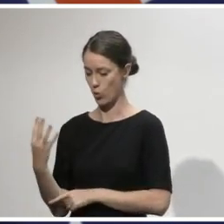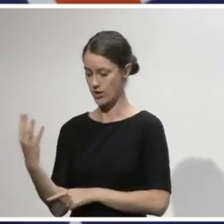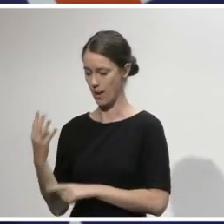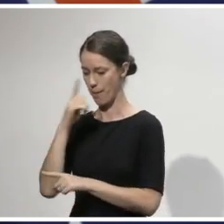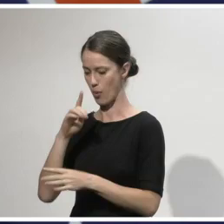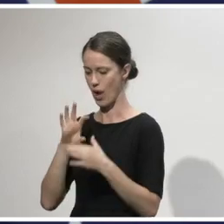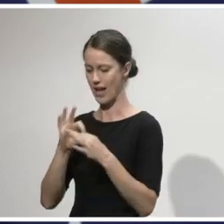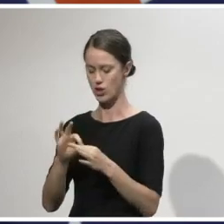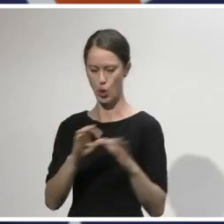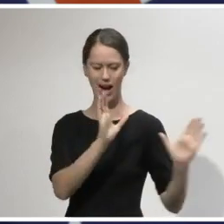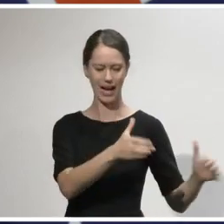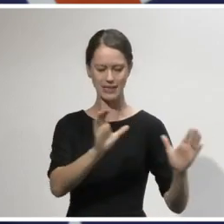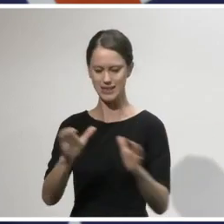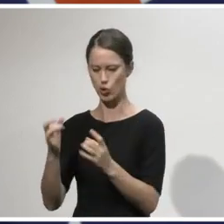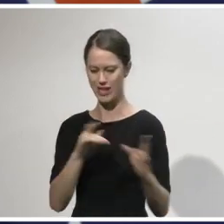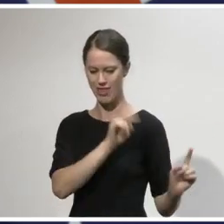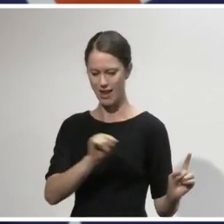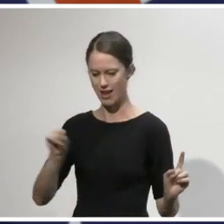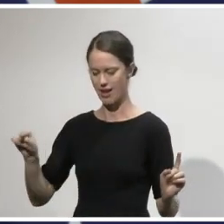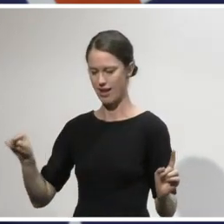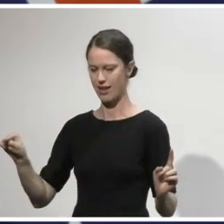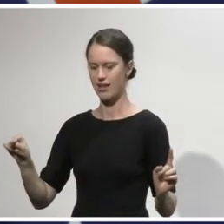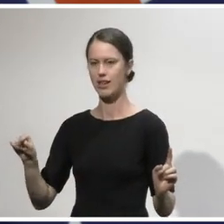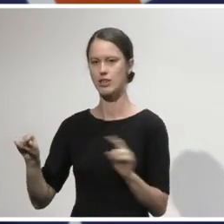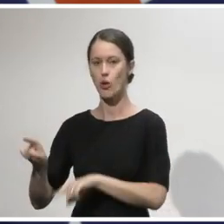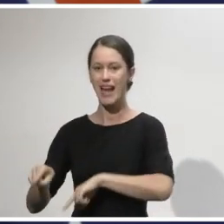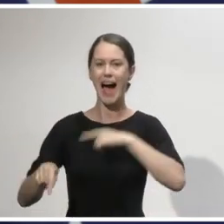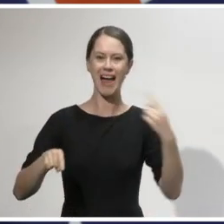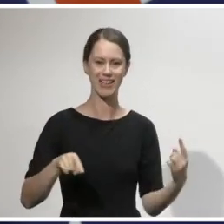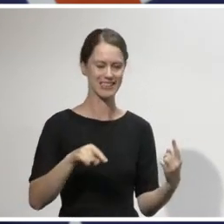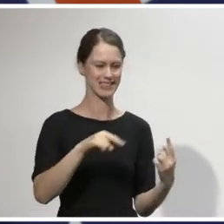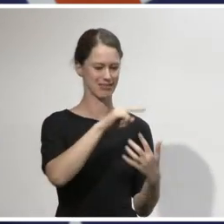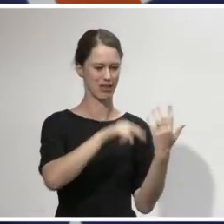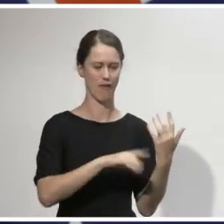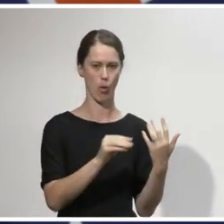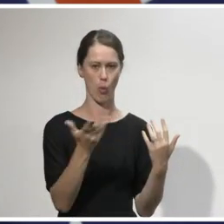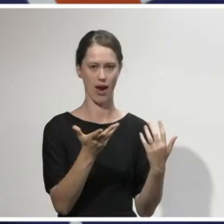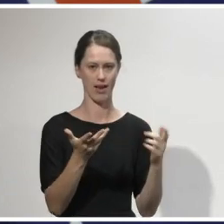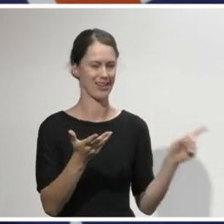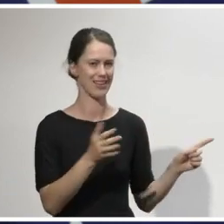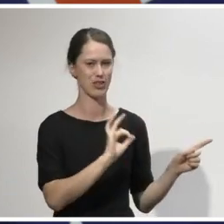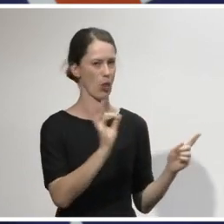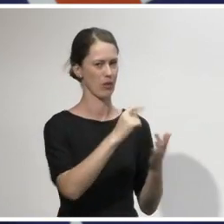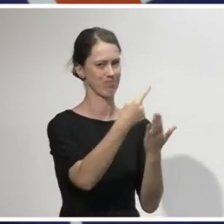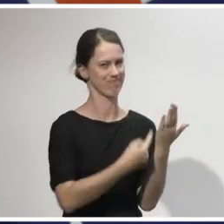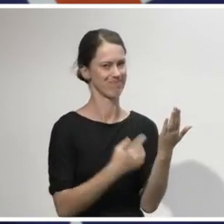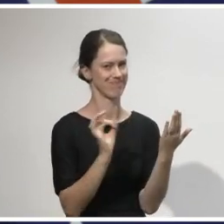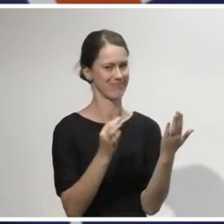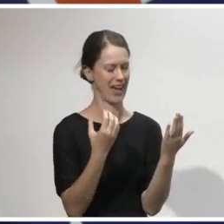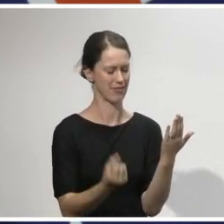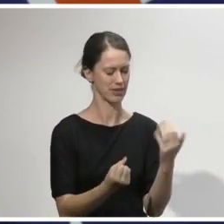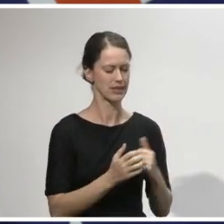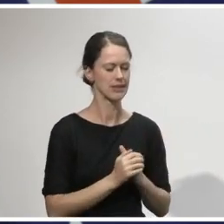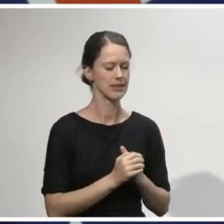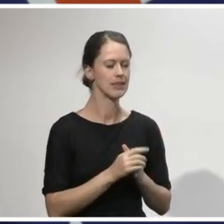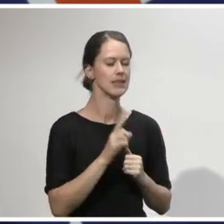to existing clusters. So what are the origins of the others? Oh, I don't have the details here, but with